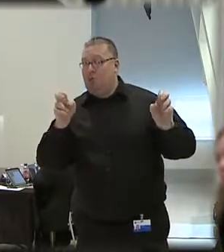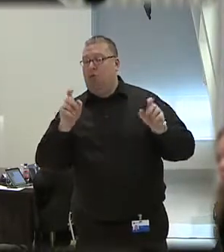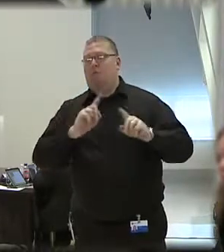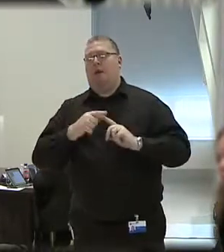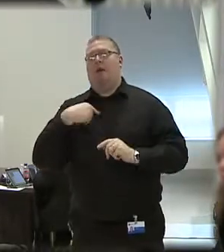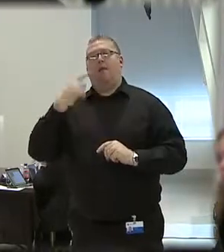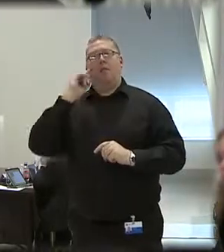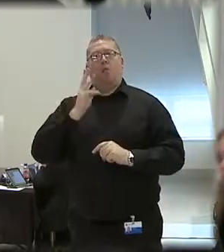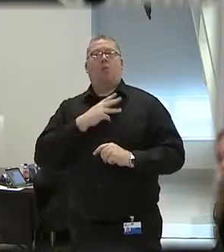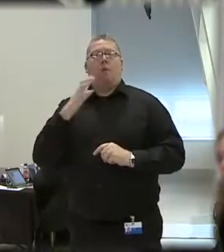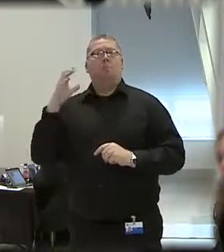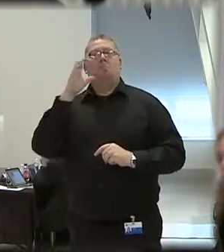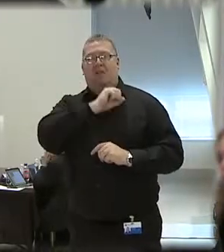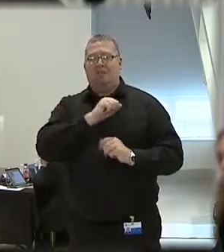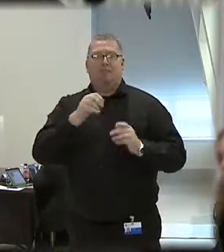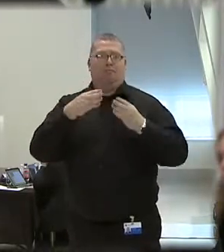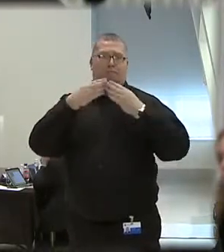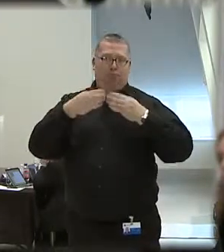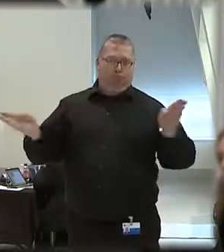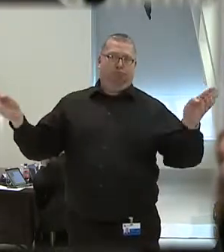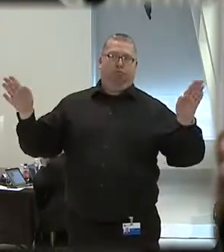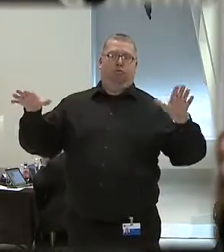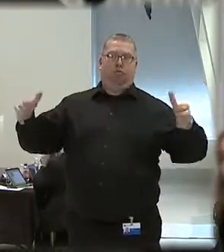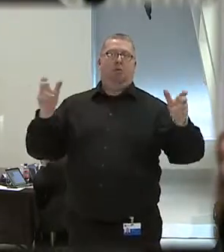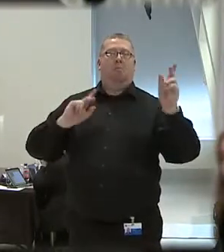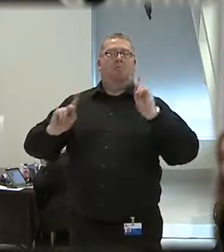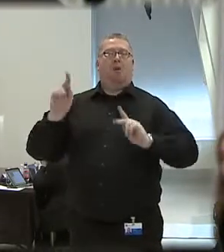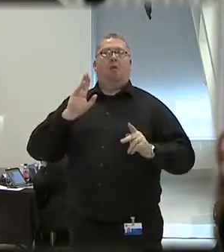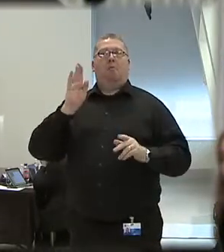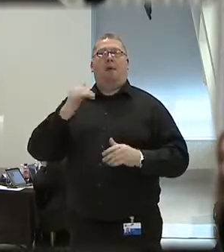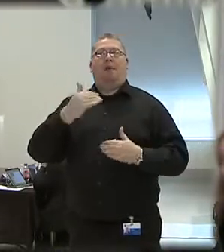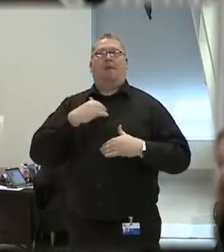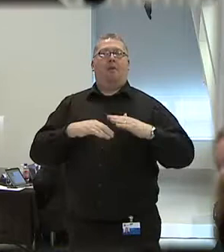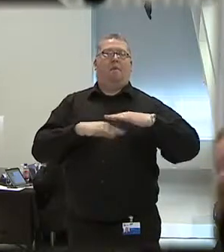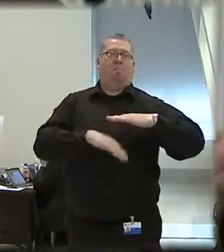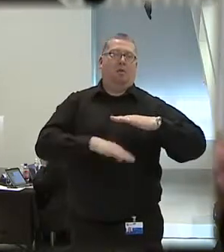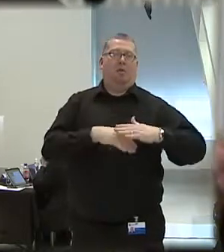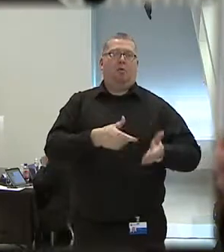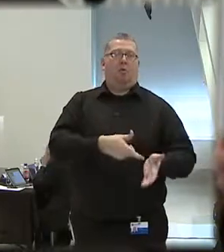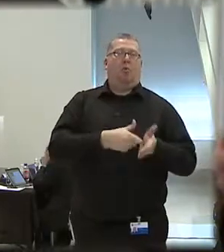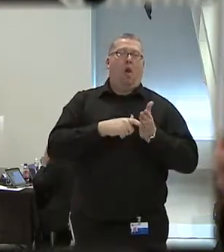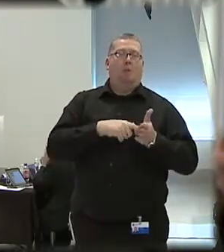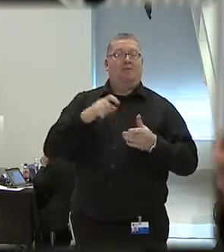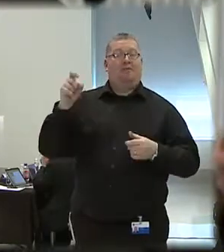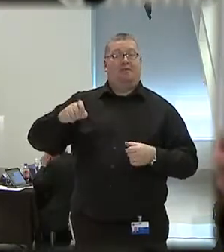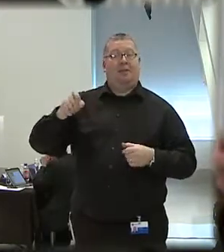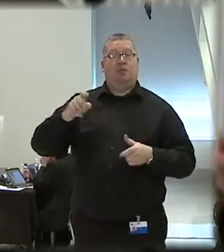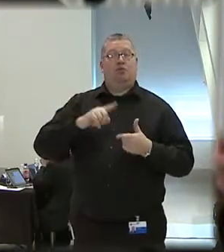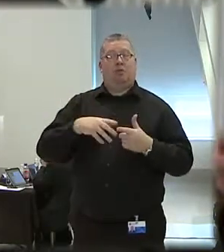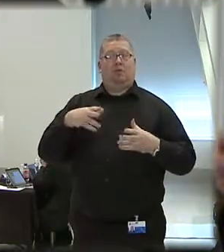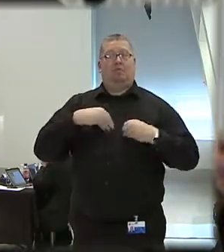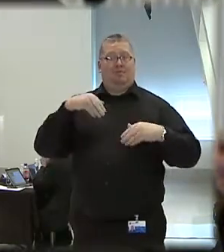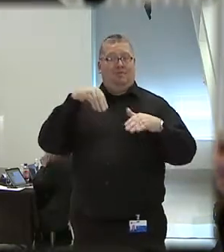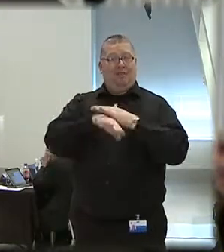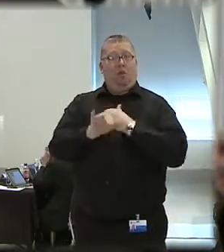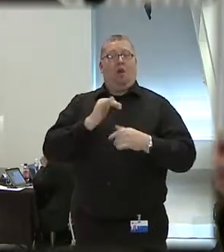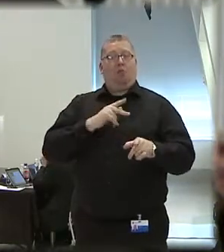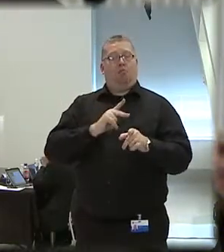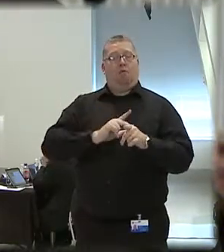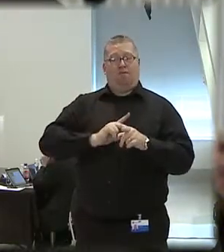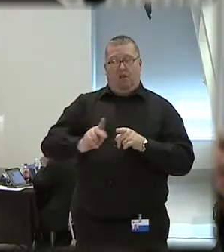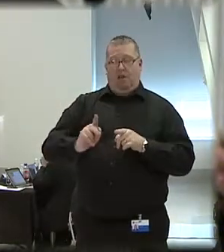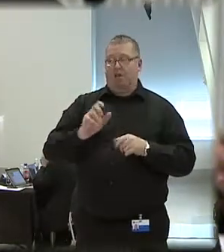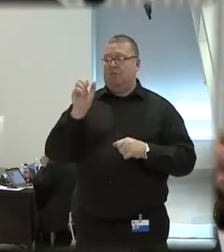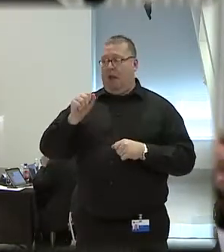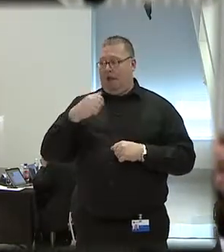a large members of the population by having minimal requirements necessary. Upon entering into the profession, yes, I